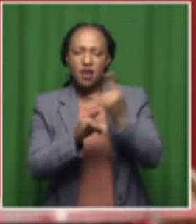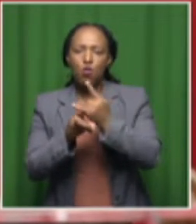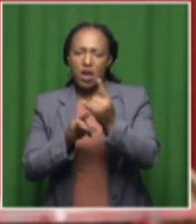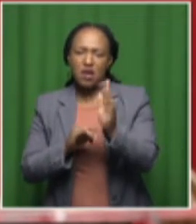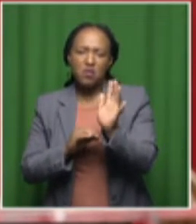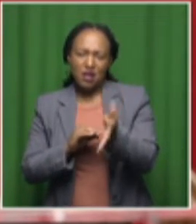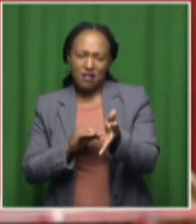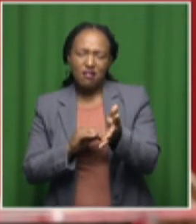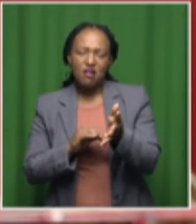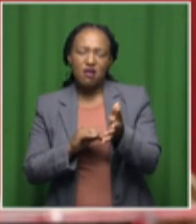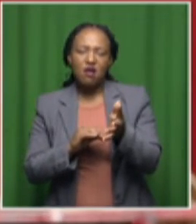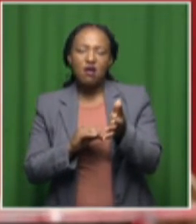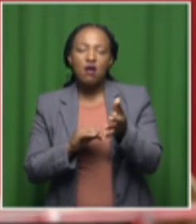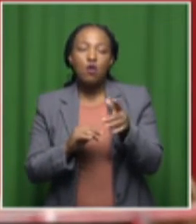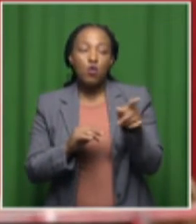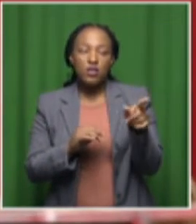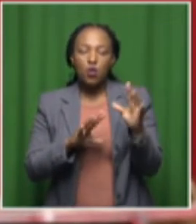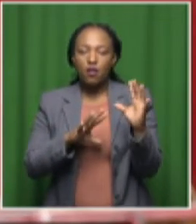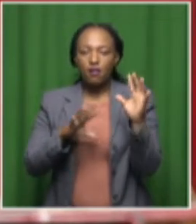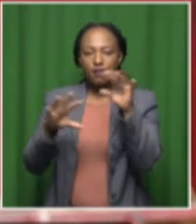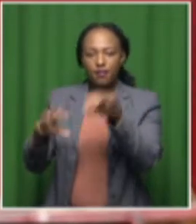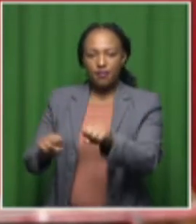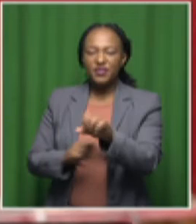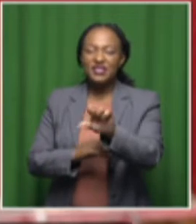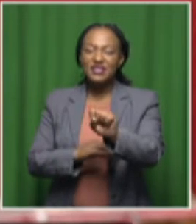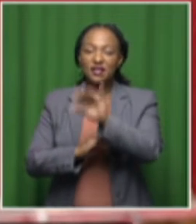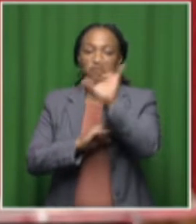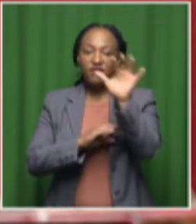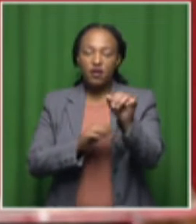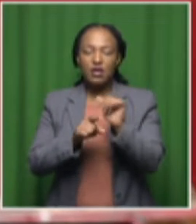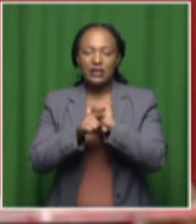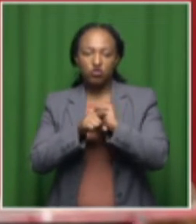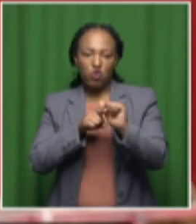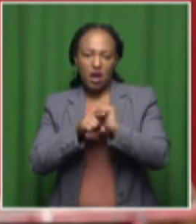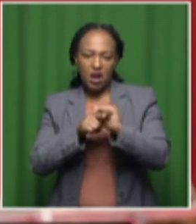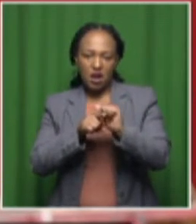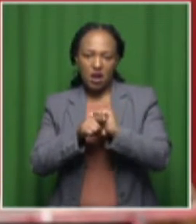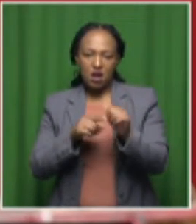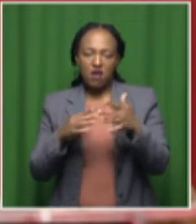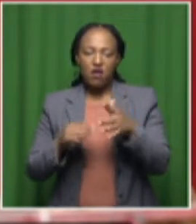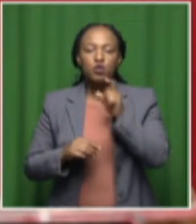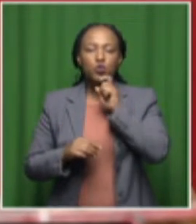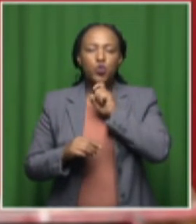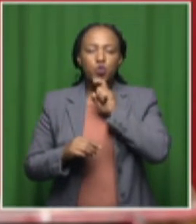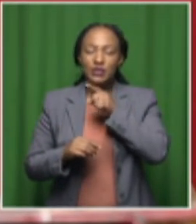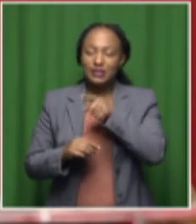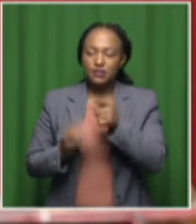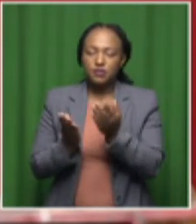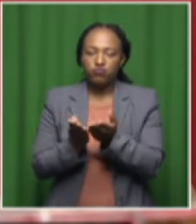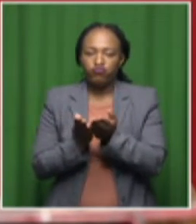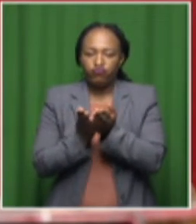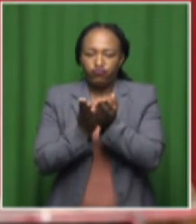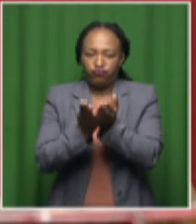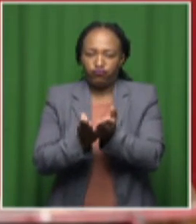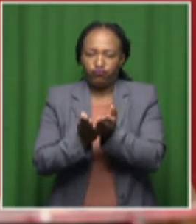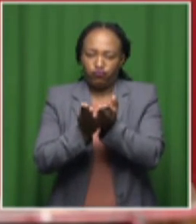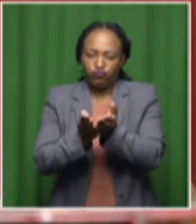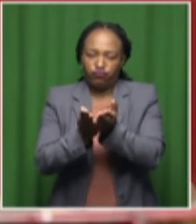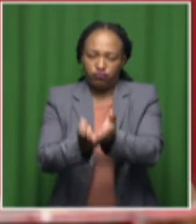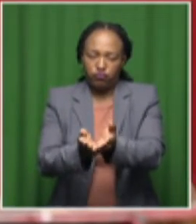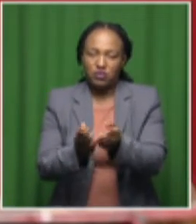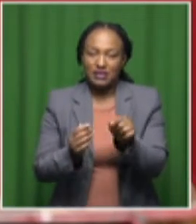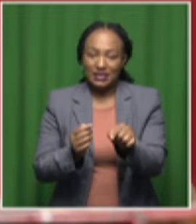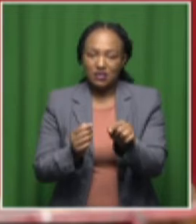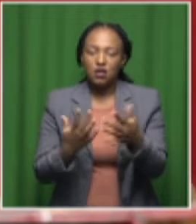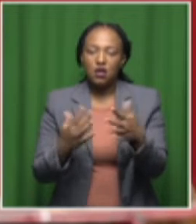on South African training cadets, which we had been using the ship for at SAMSA. They will be